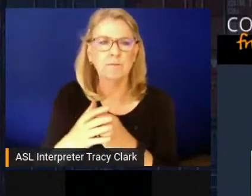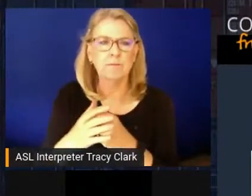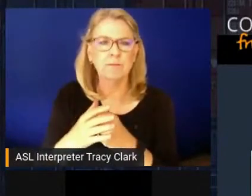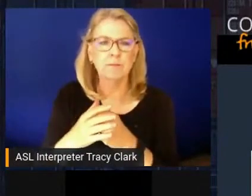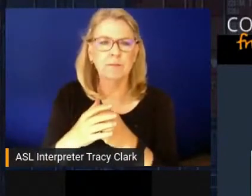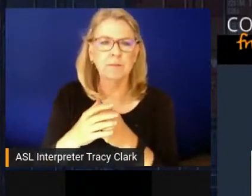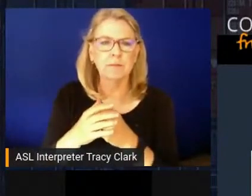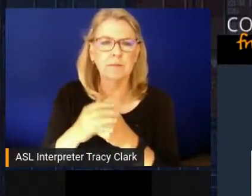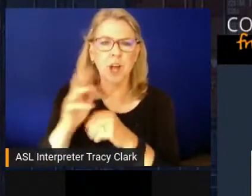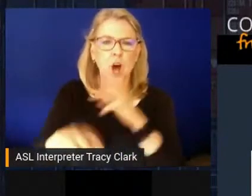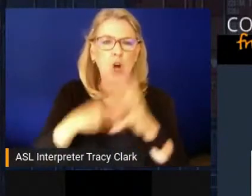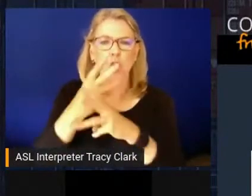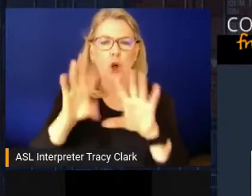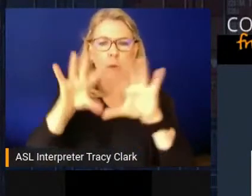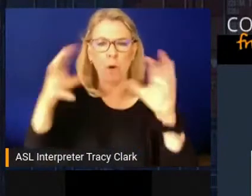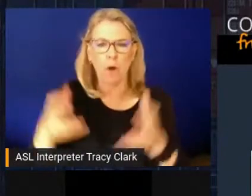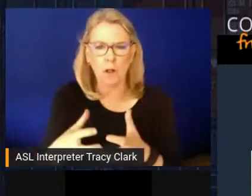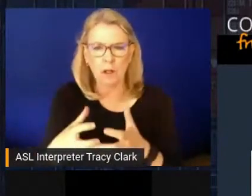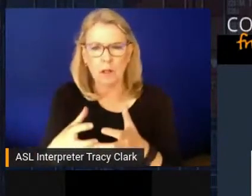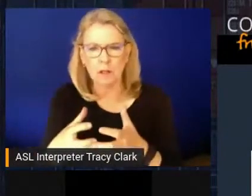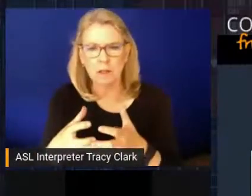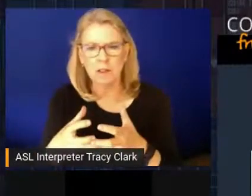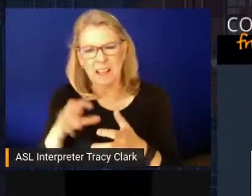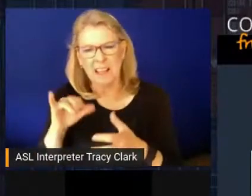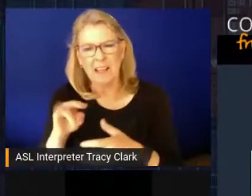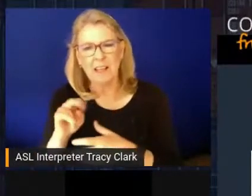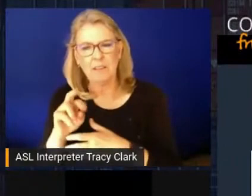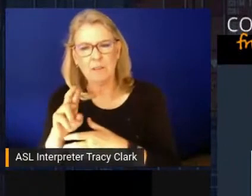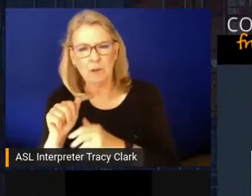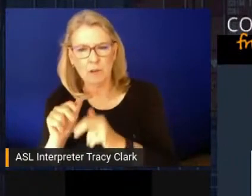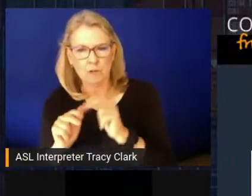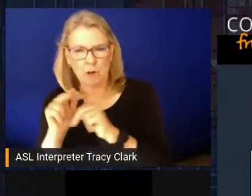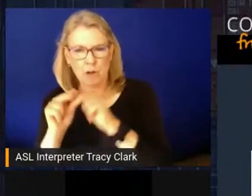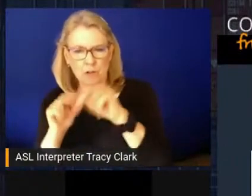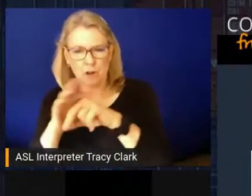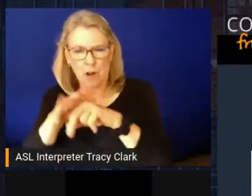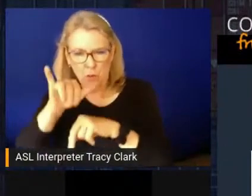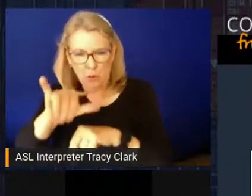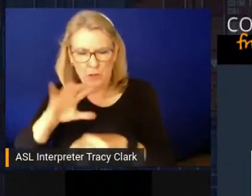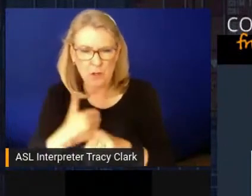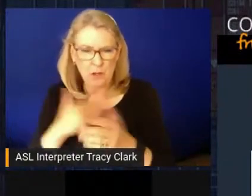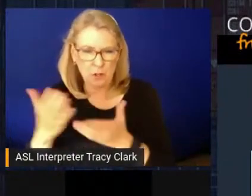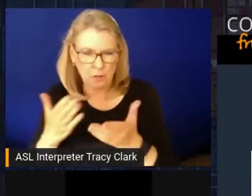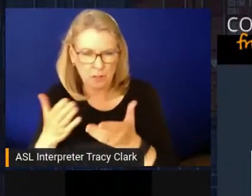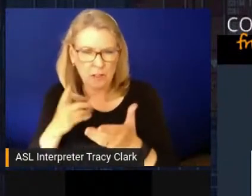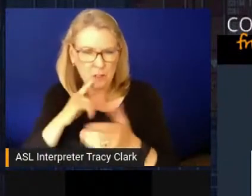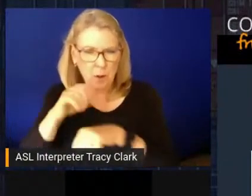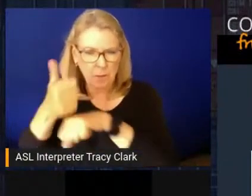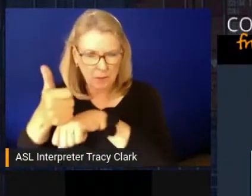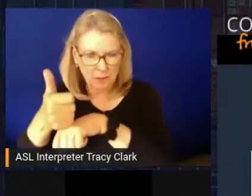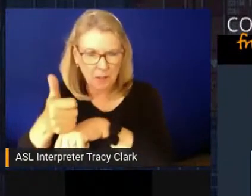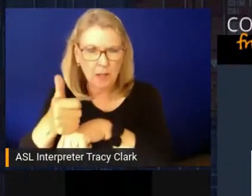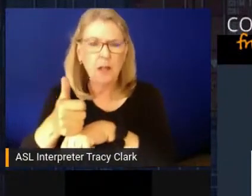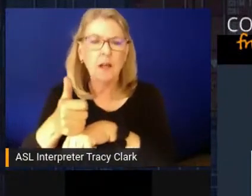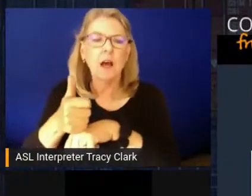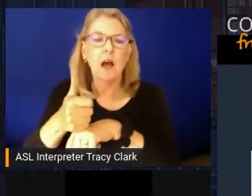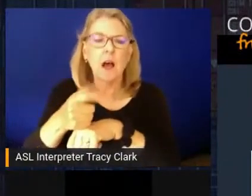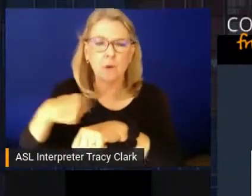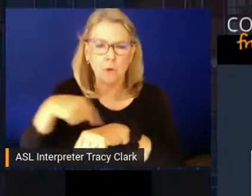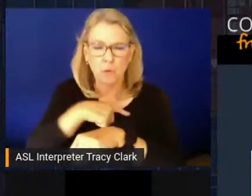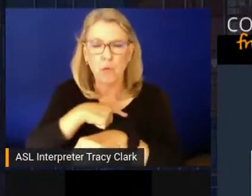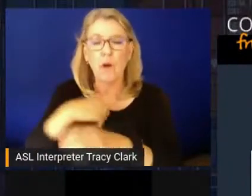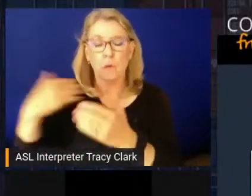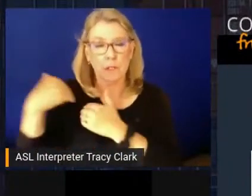global infrastructure on which our services are built, and we're responsible for securing that infrastructure. And then